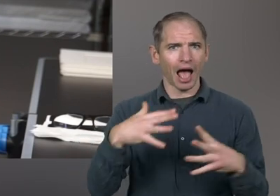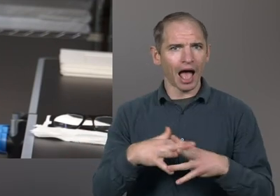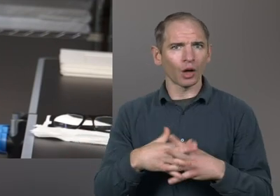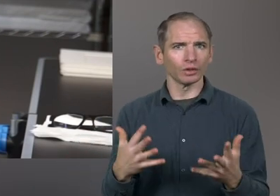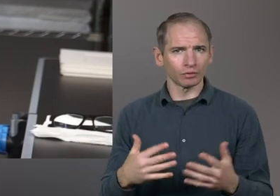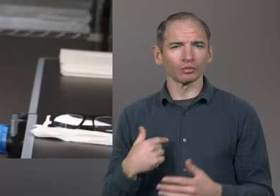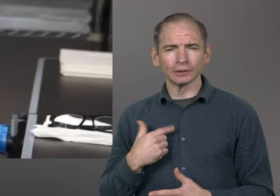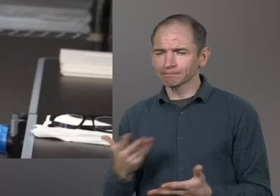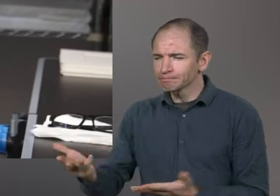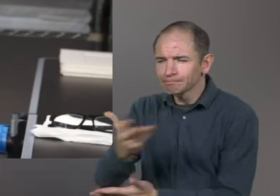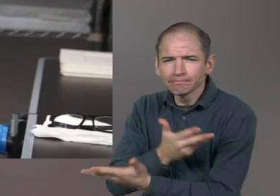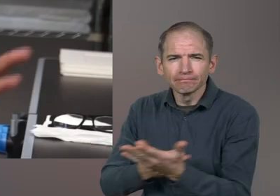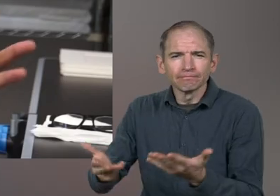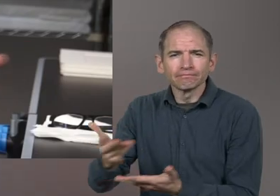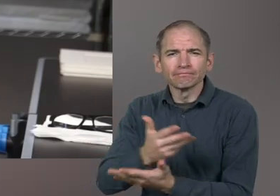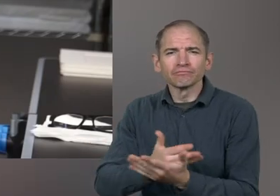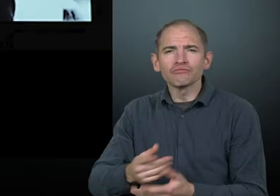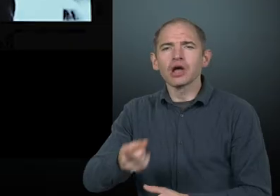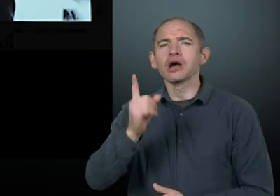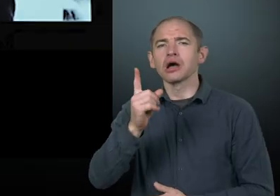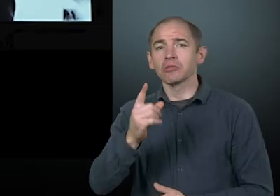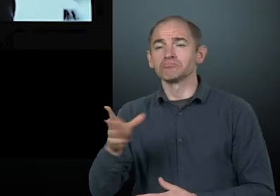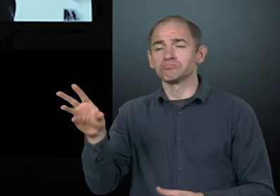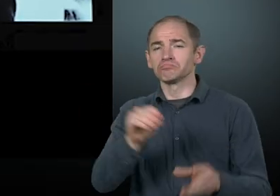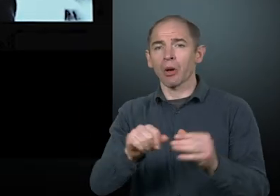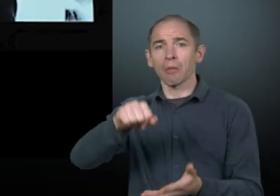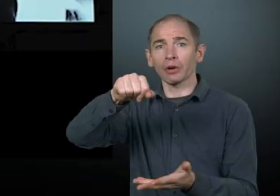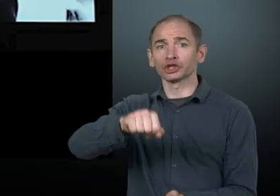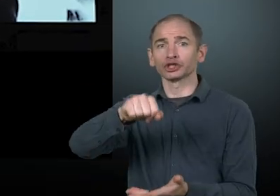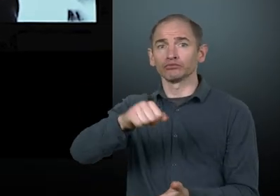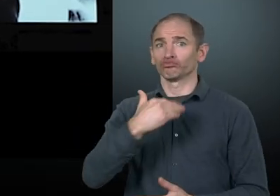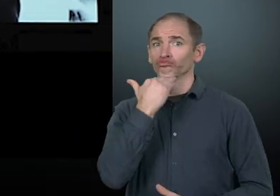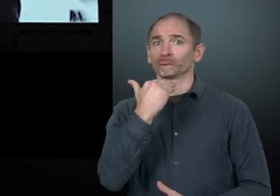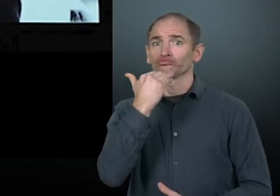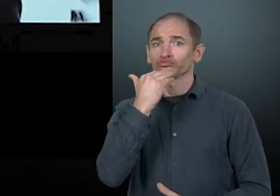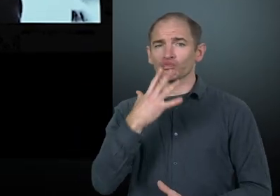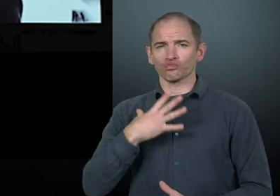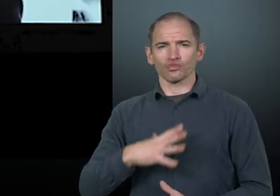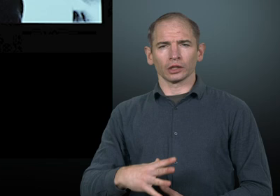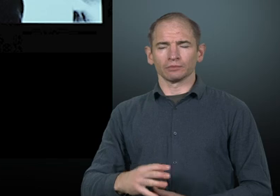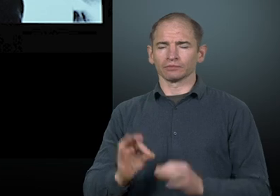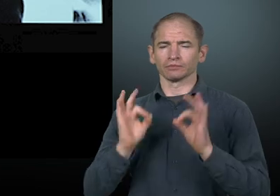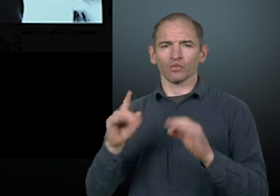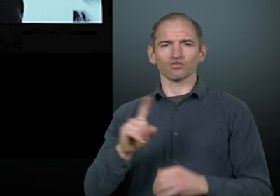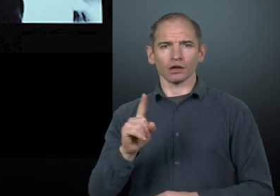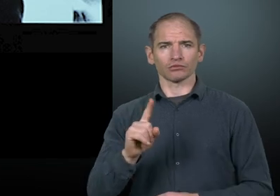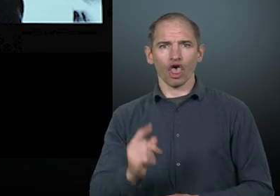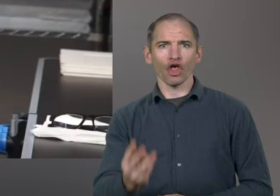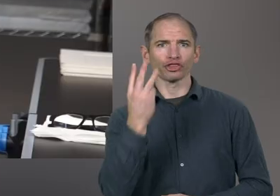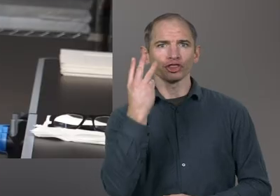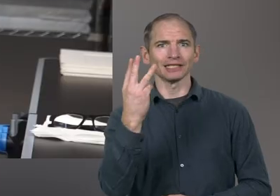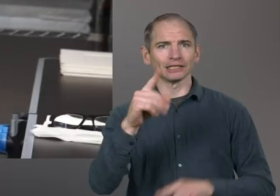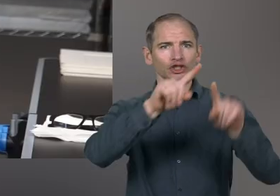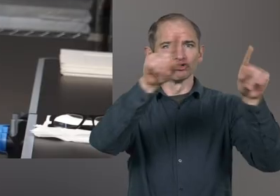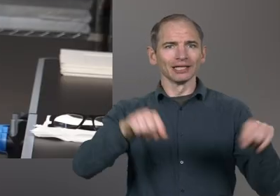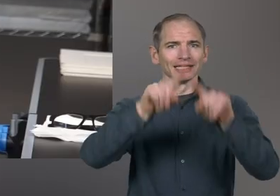world on his work. And we kind of came together, and we were able to put together a substantial budget to make what